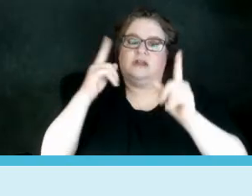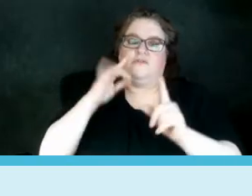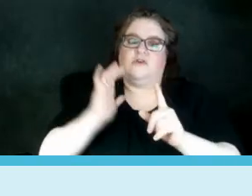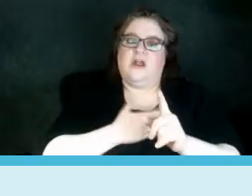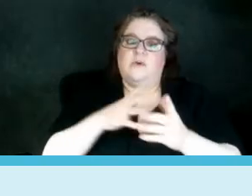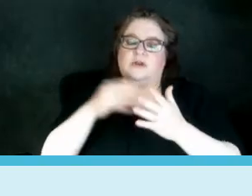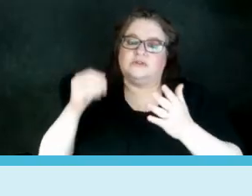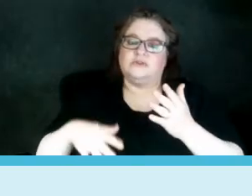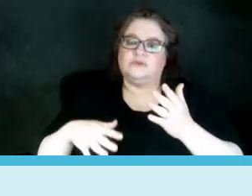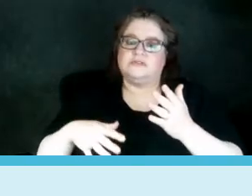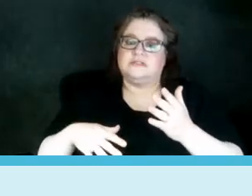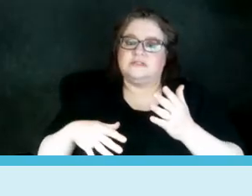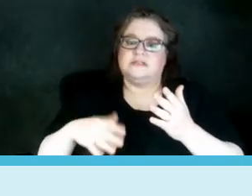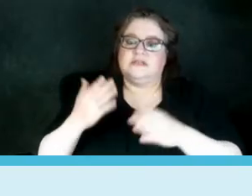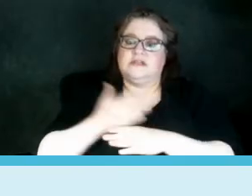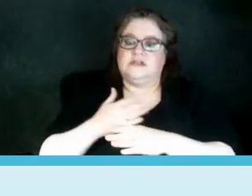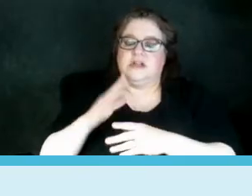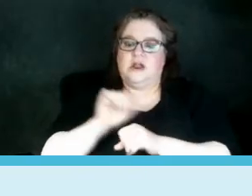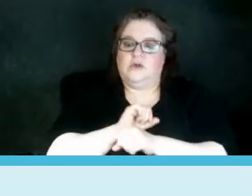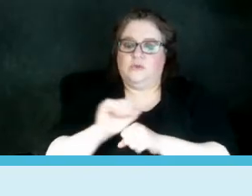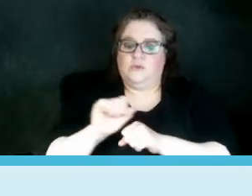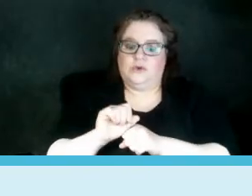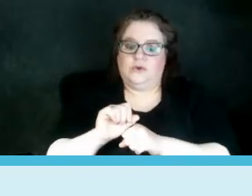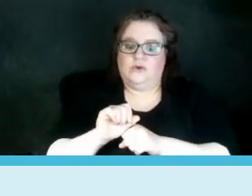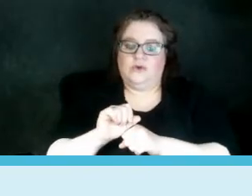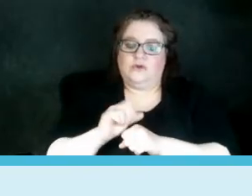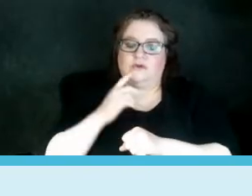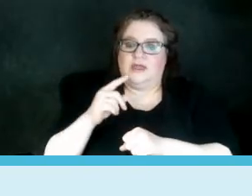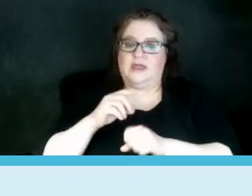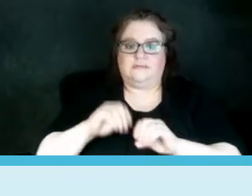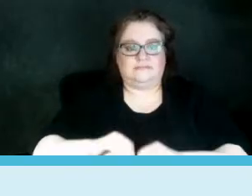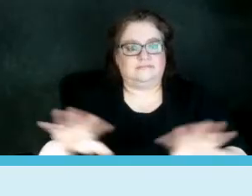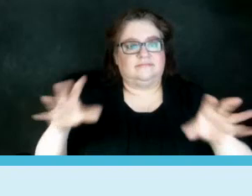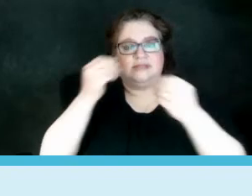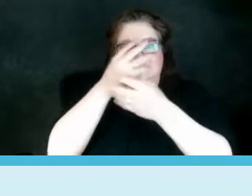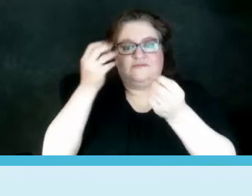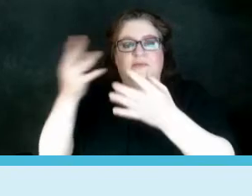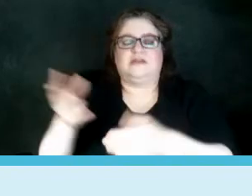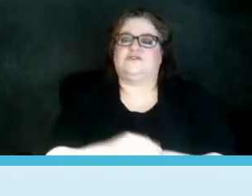students, share the word, pass this information along.